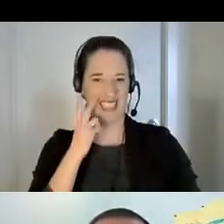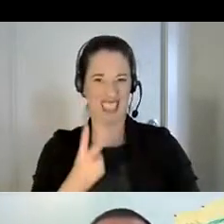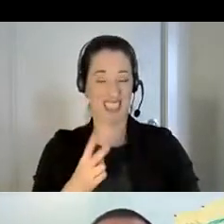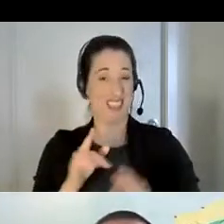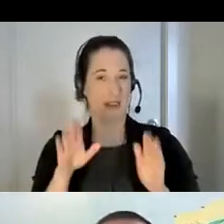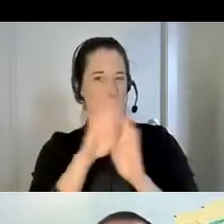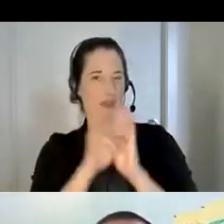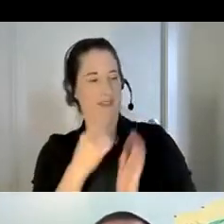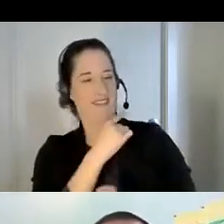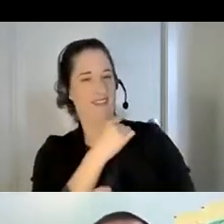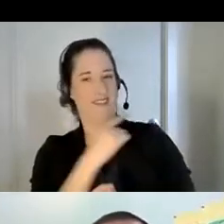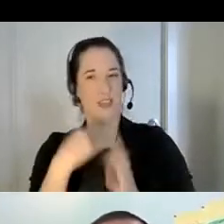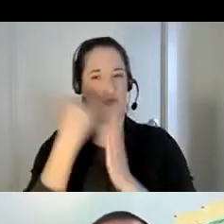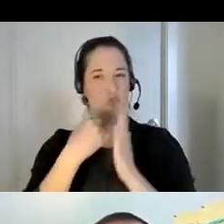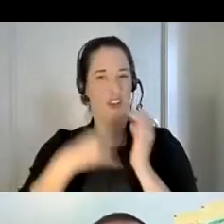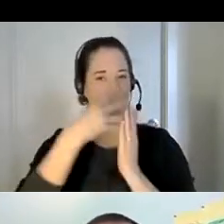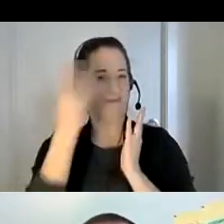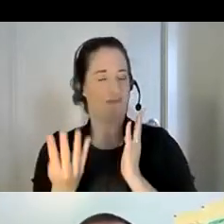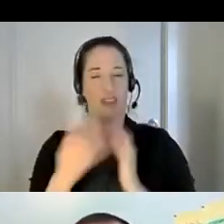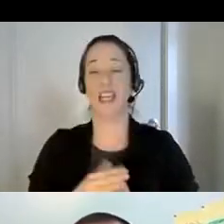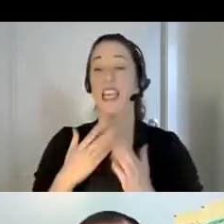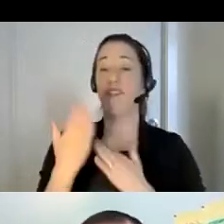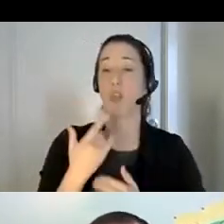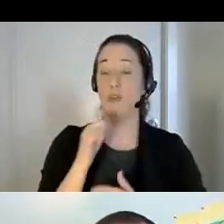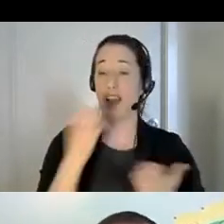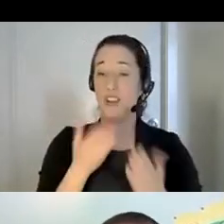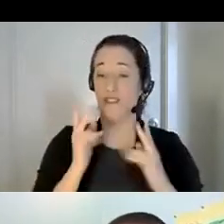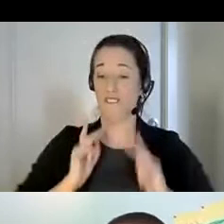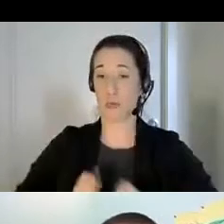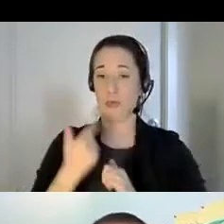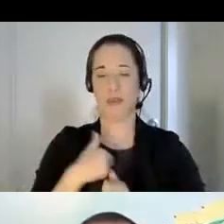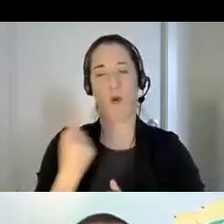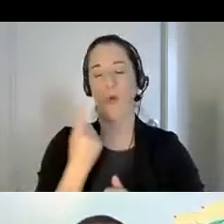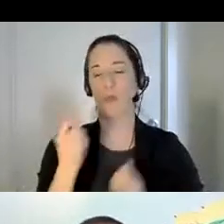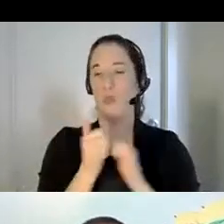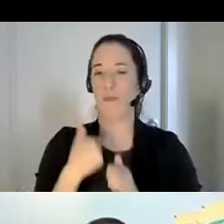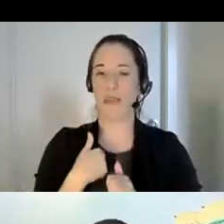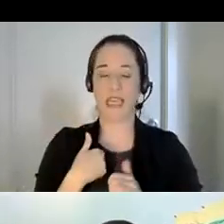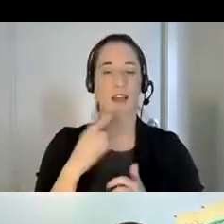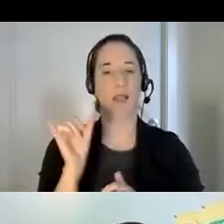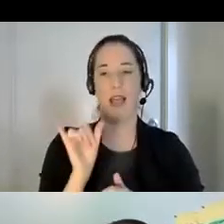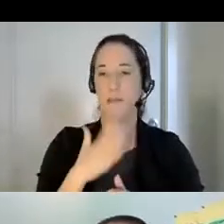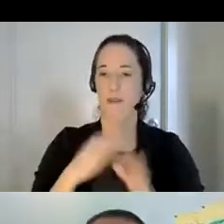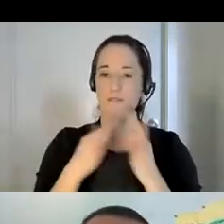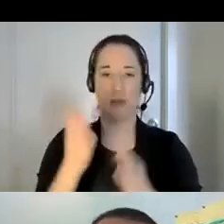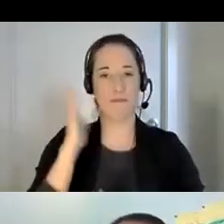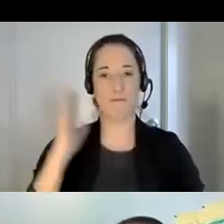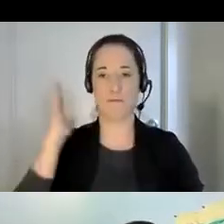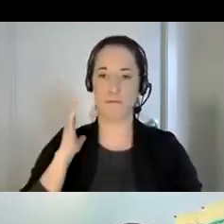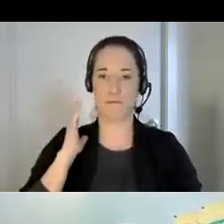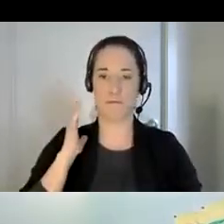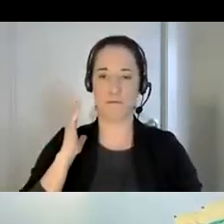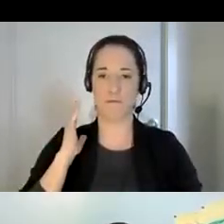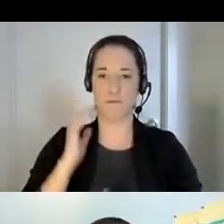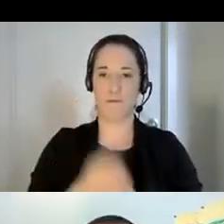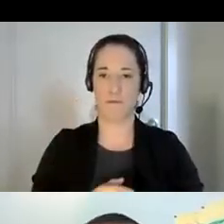in the background. Even though they're not here physically with me, they're always with me, just like my ancestors. I am a reflection of them, just